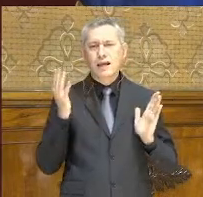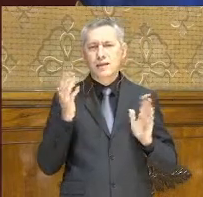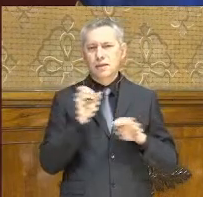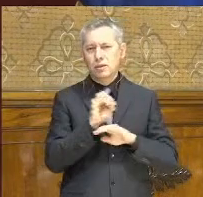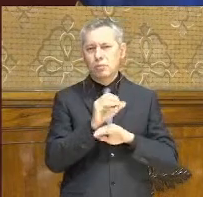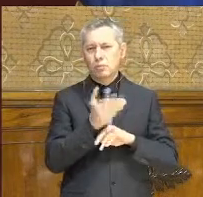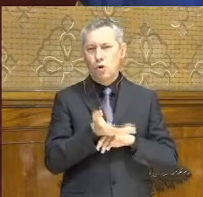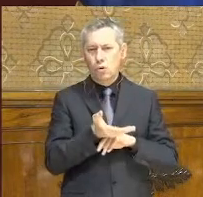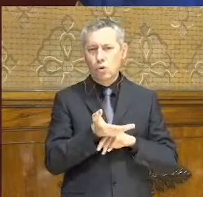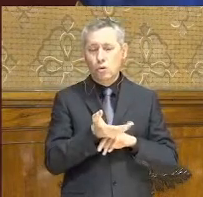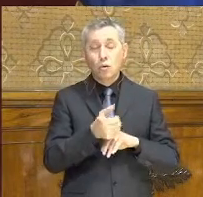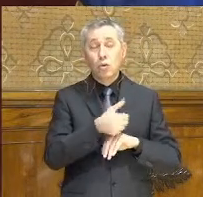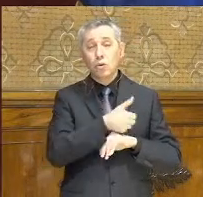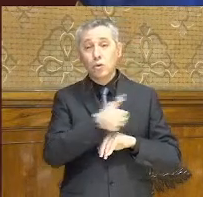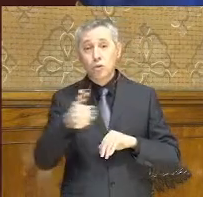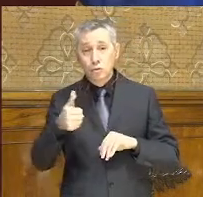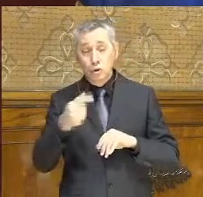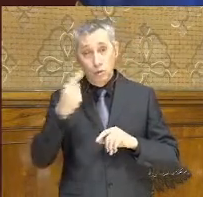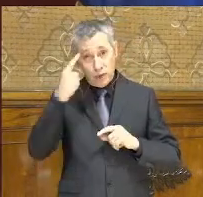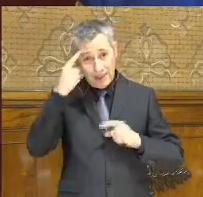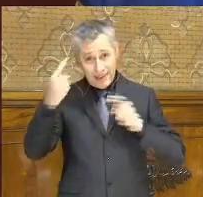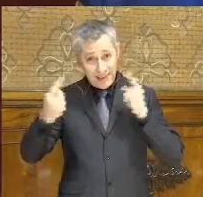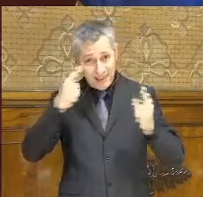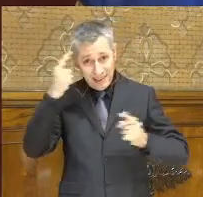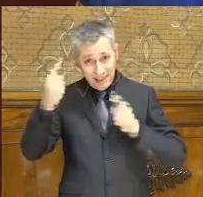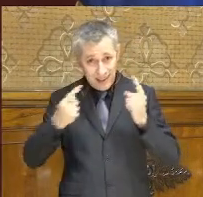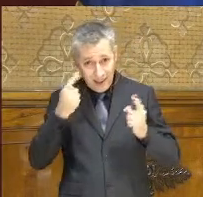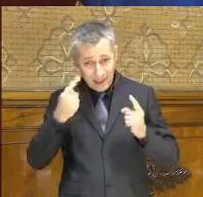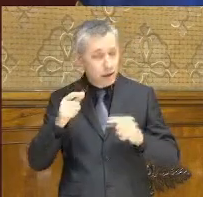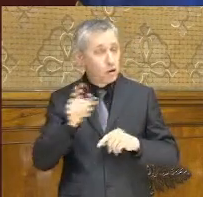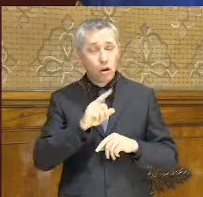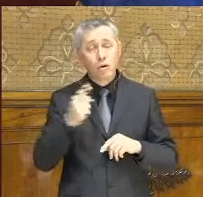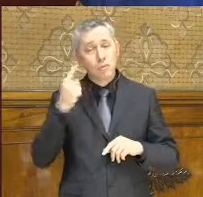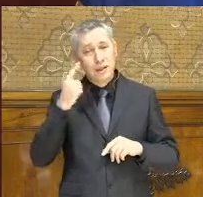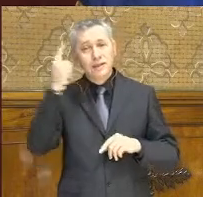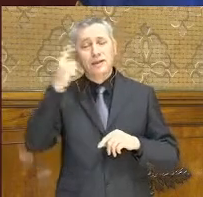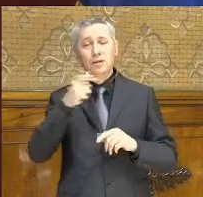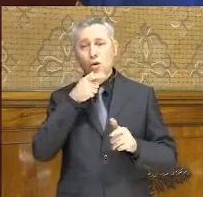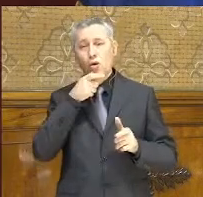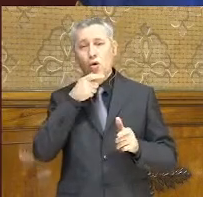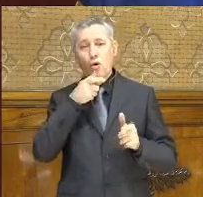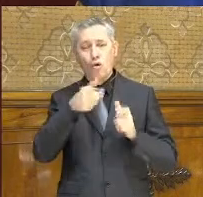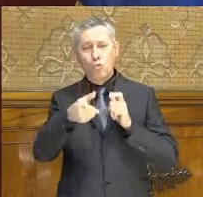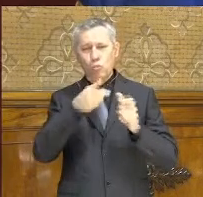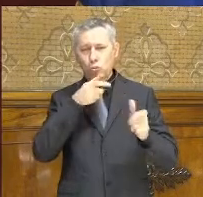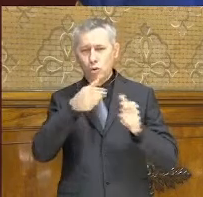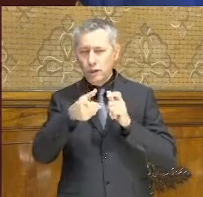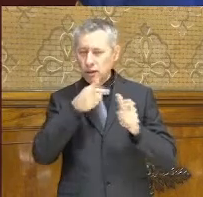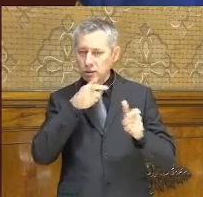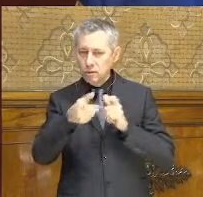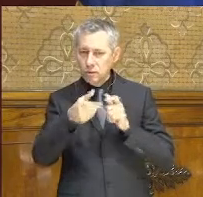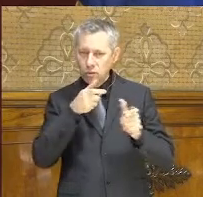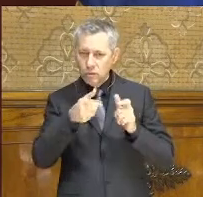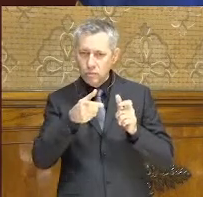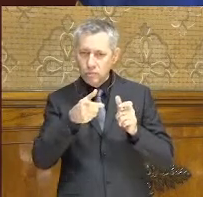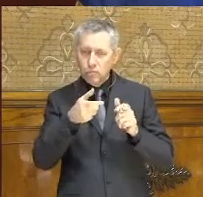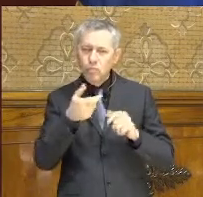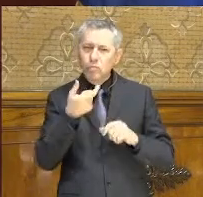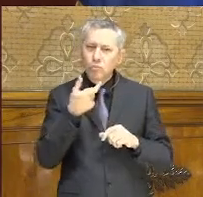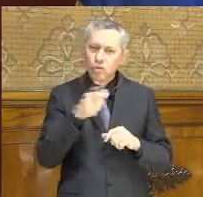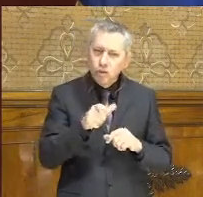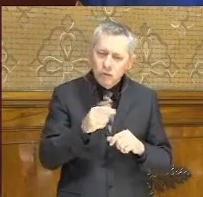ideas, but a form of communication. It is through being able to communicate